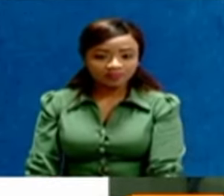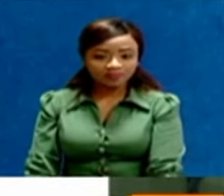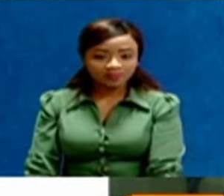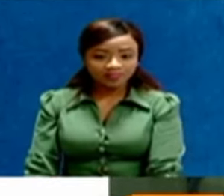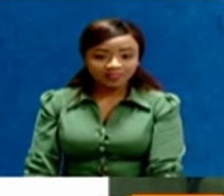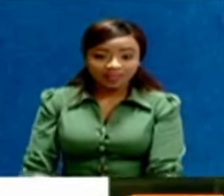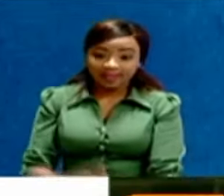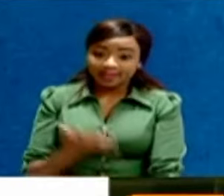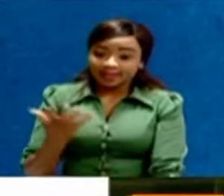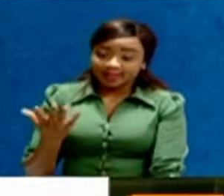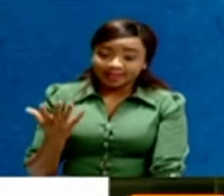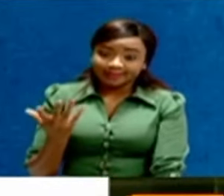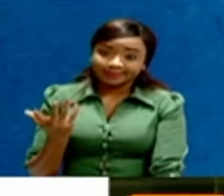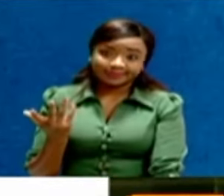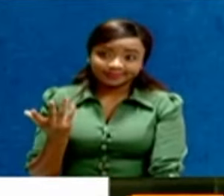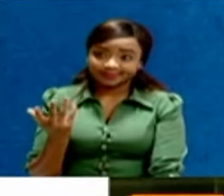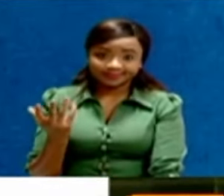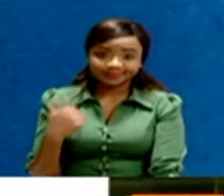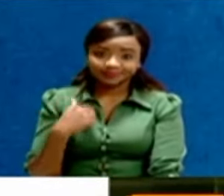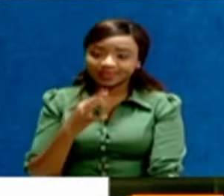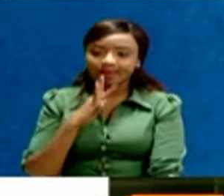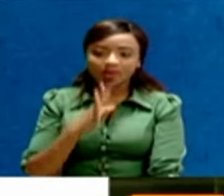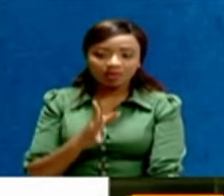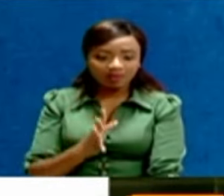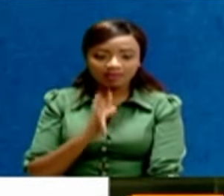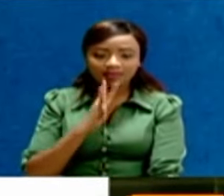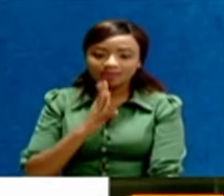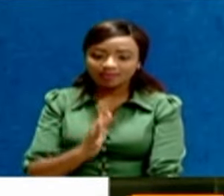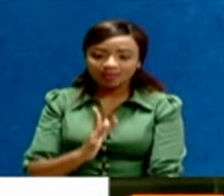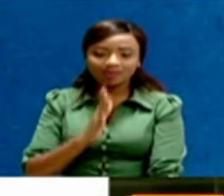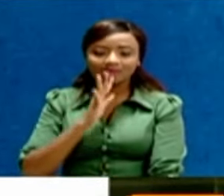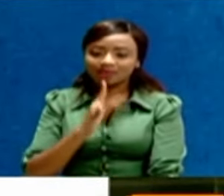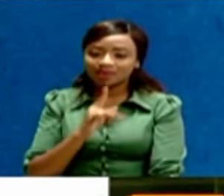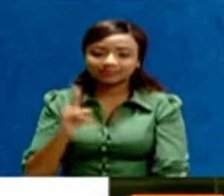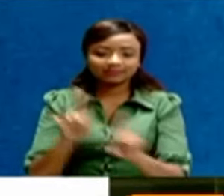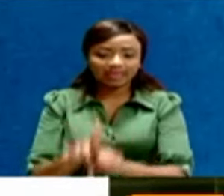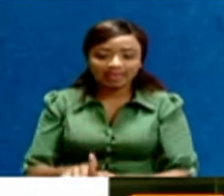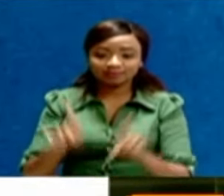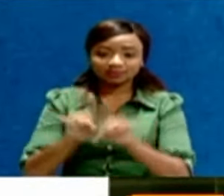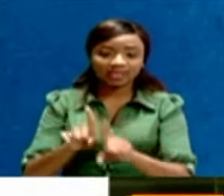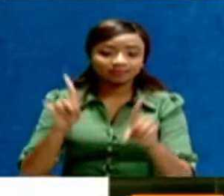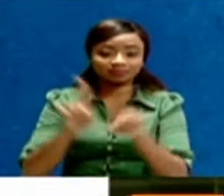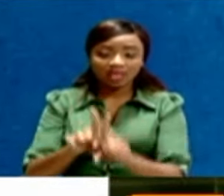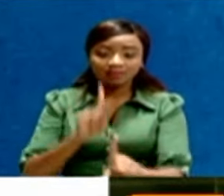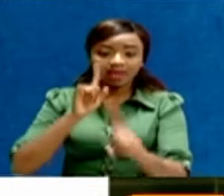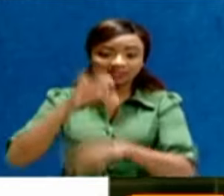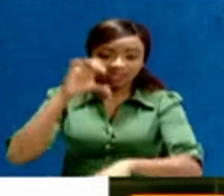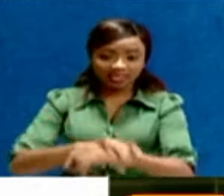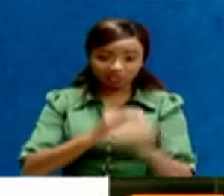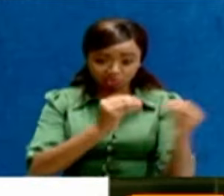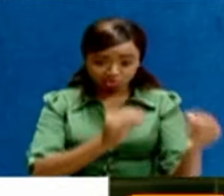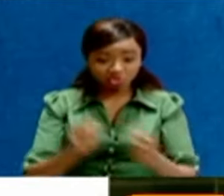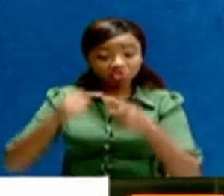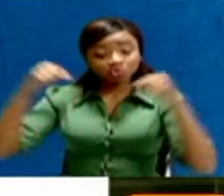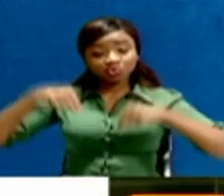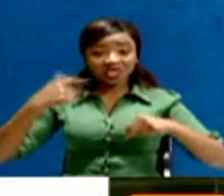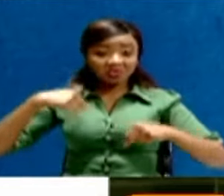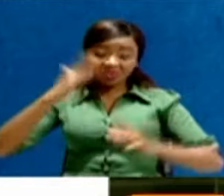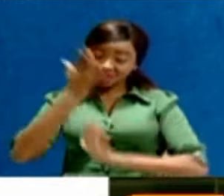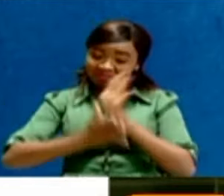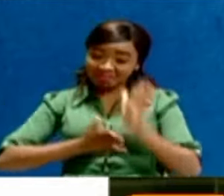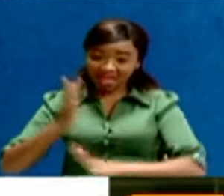From where I sit, we shall continue talking until we get the best case scenario. Today, we were ready to finish the discussion. We are